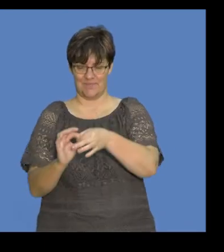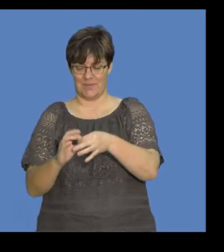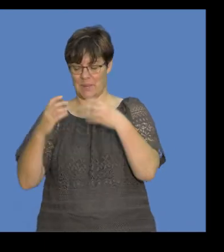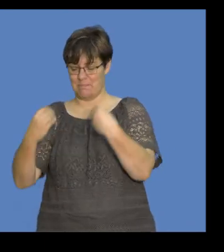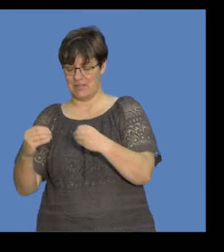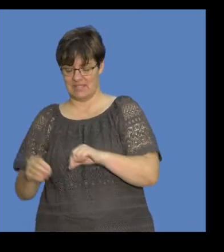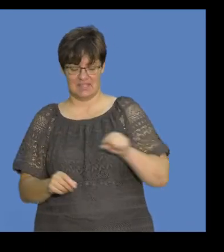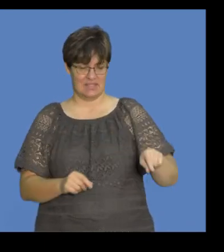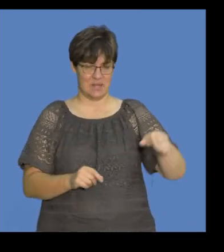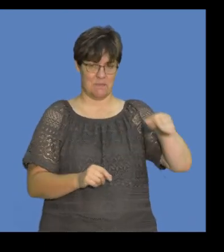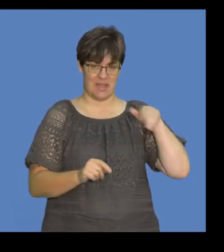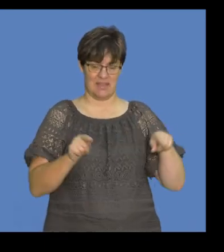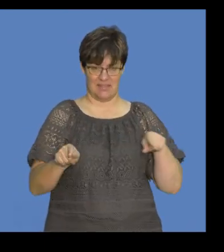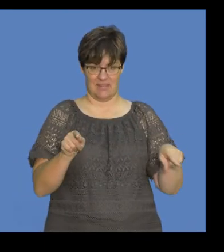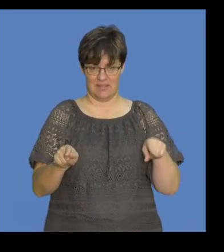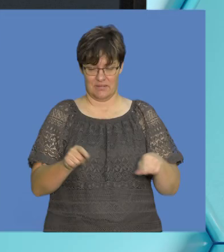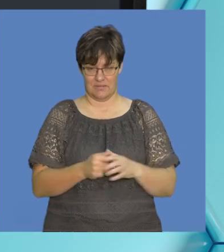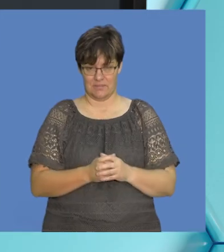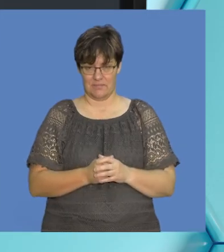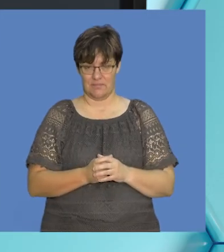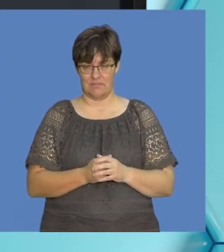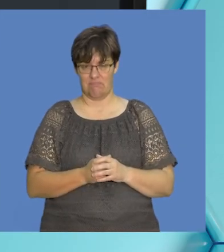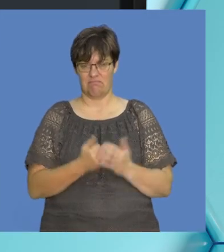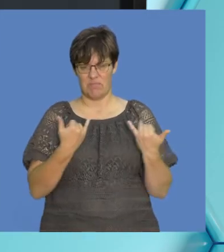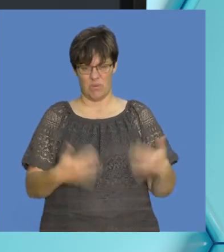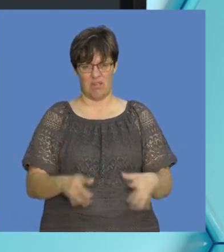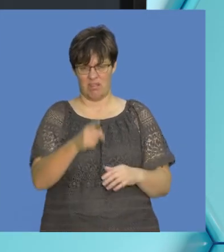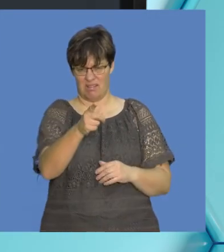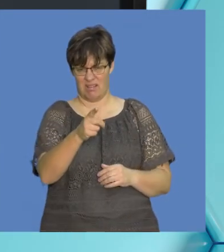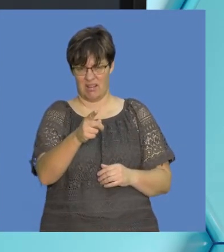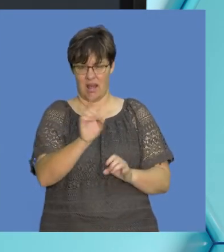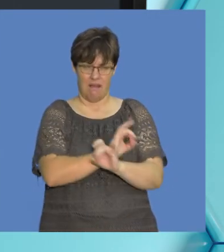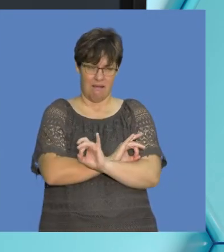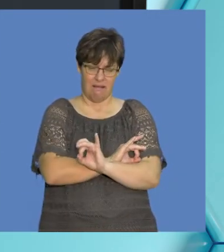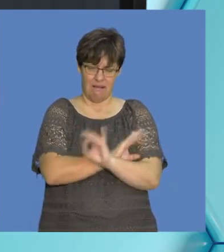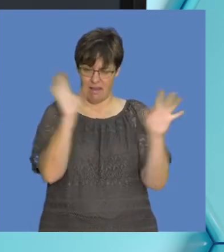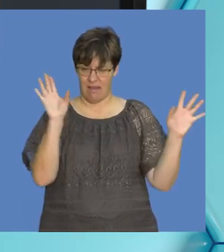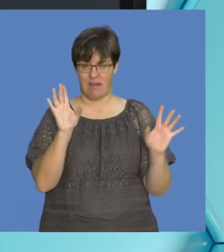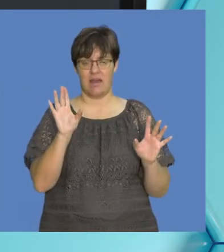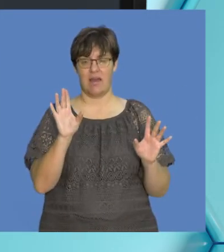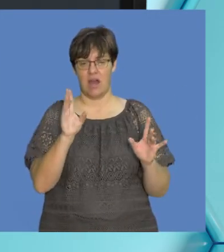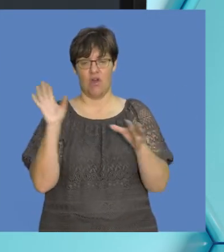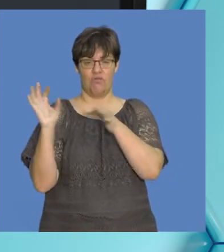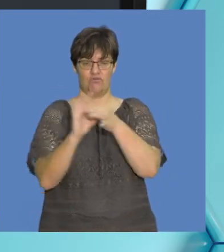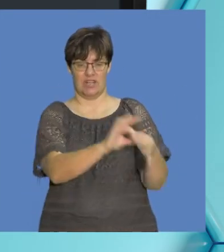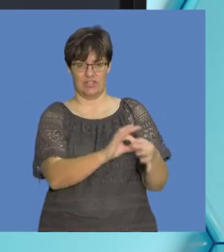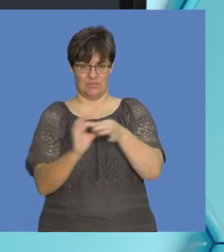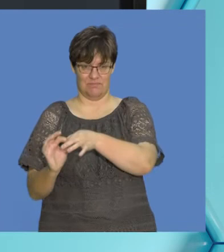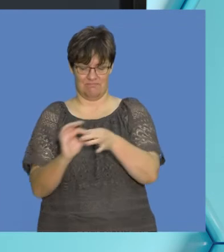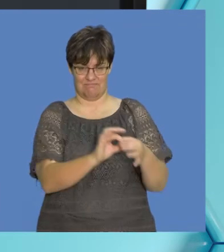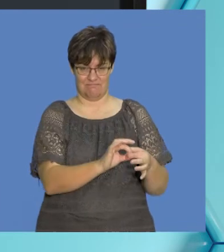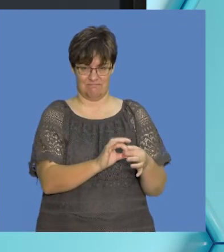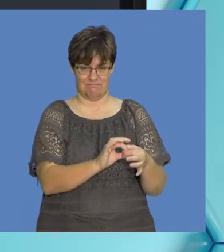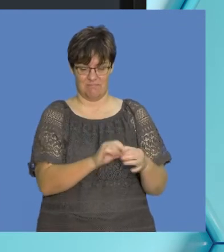a business and a bank? I think by now you know clearly what the relationship is